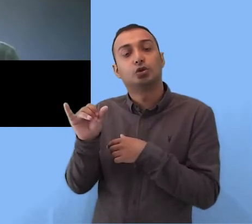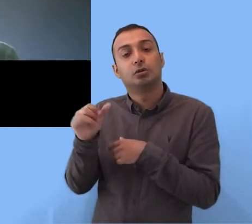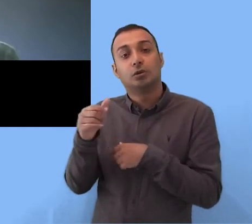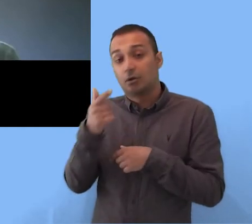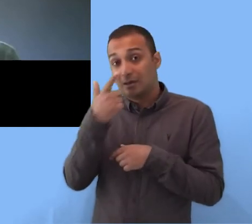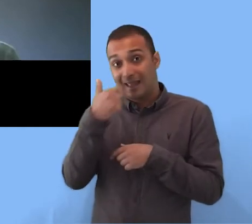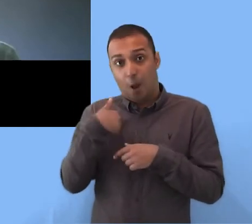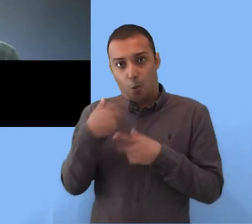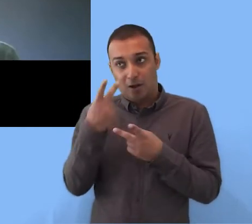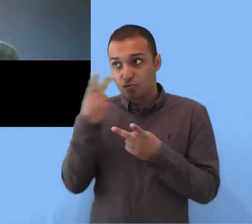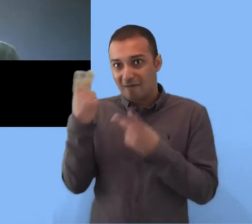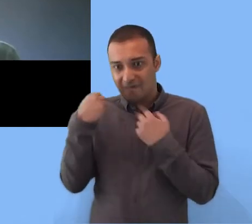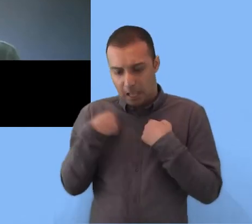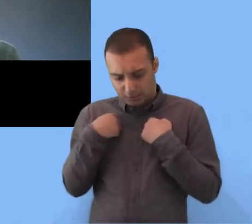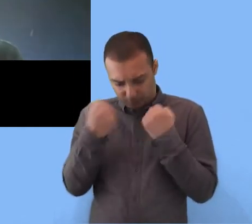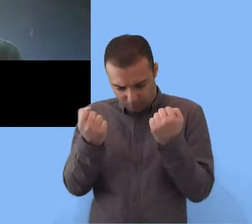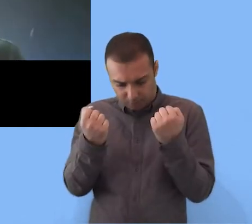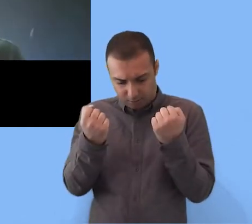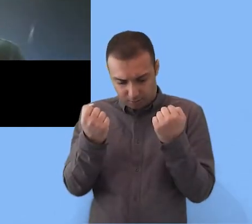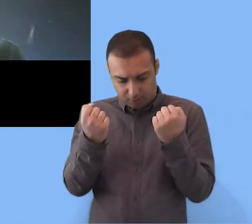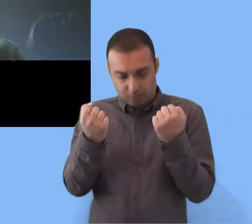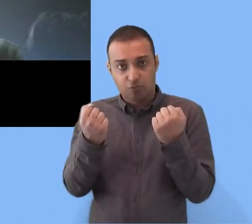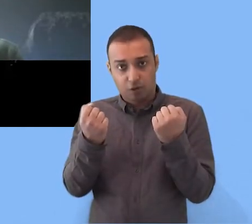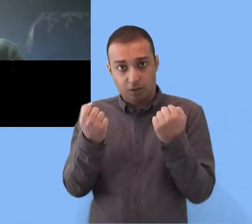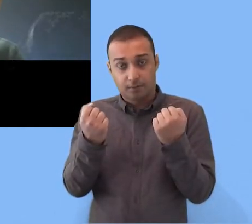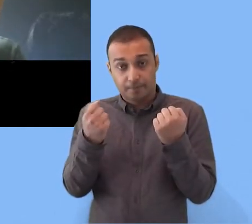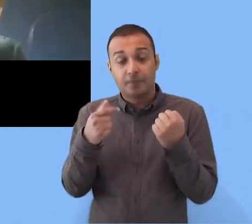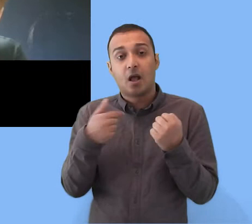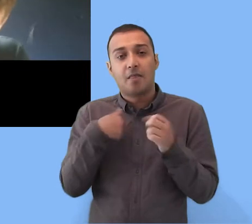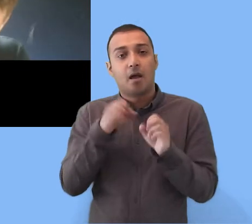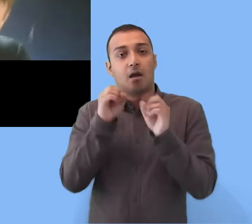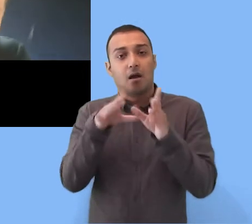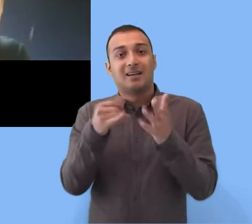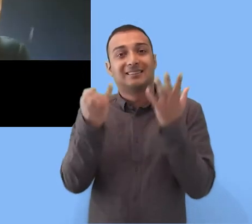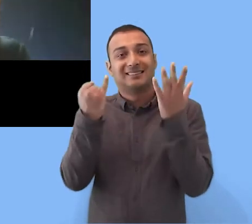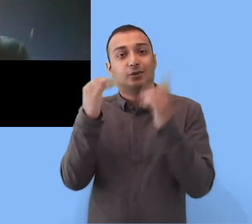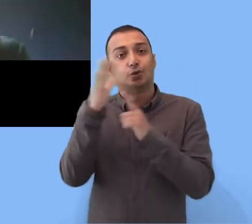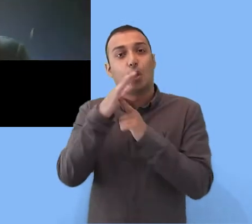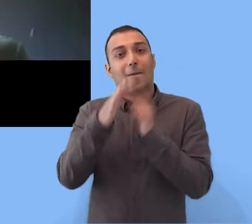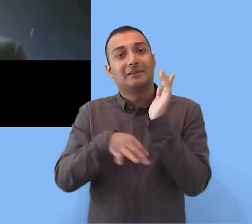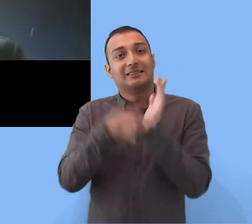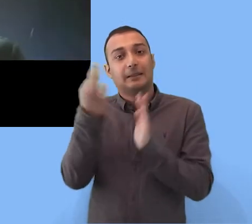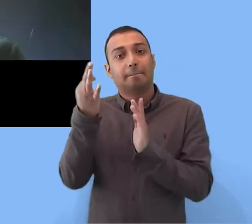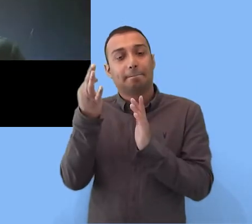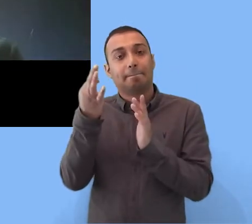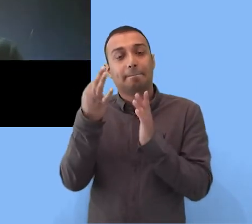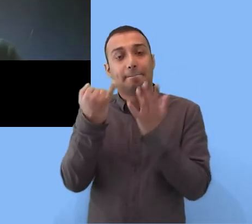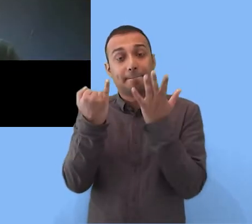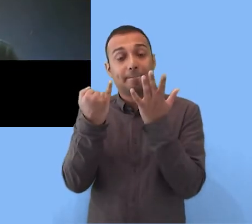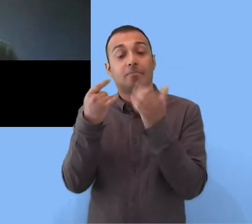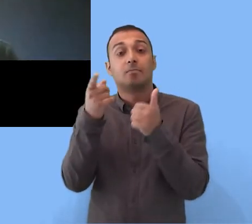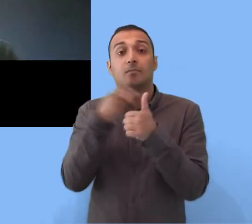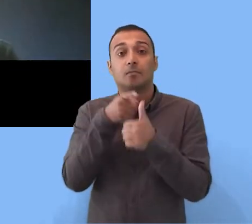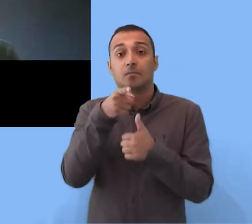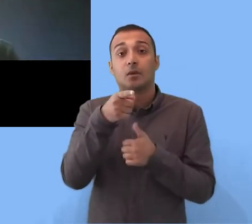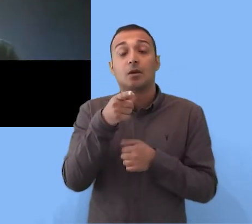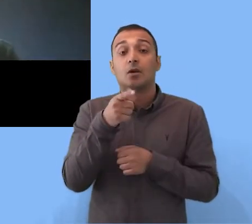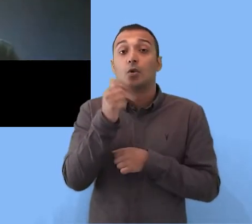And then my 6 top tips are: use simplistic